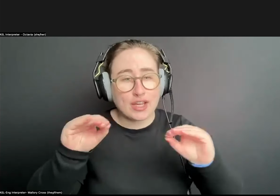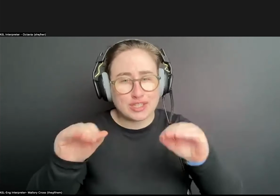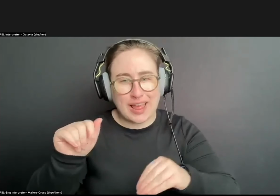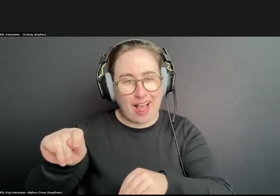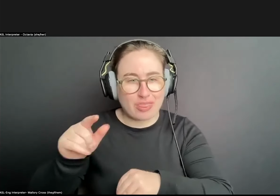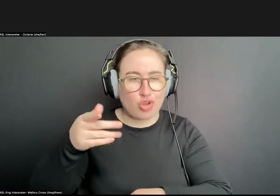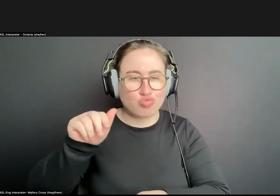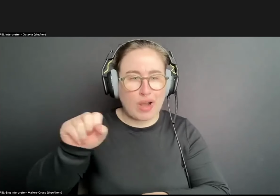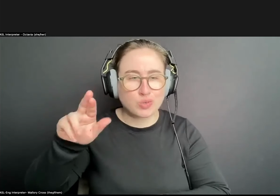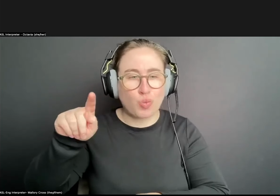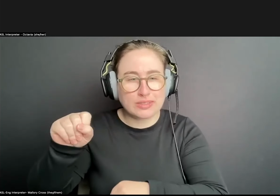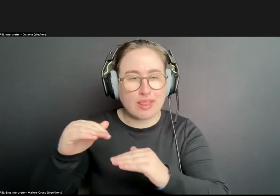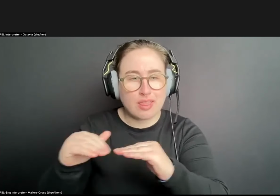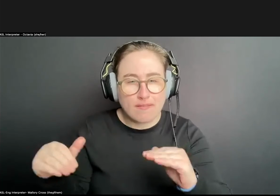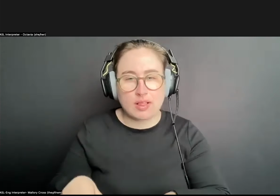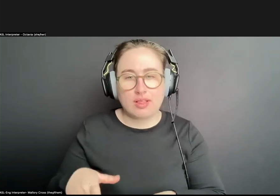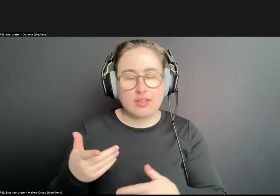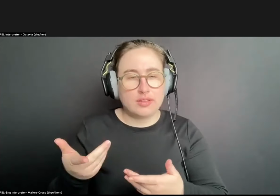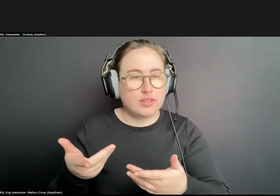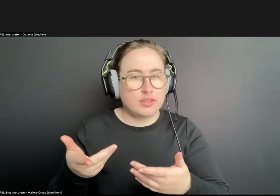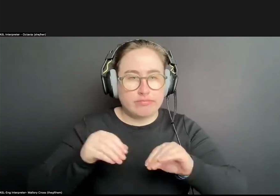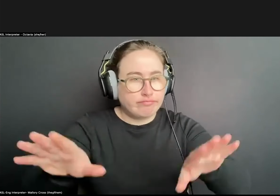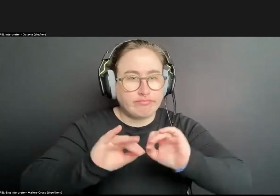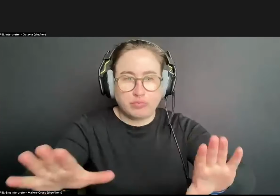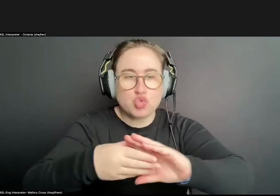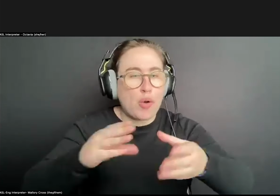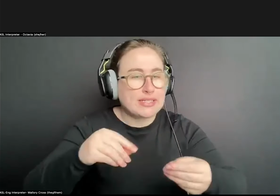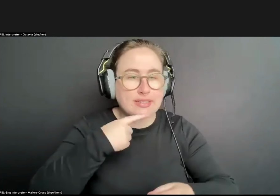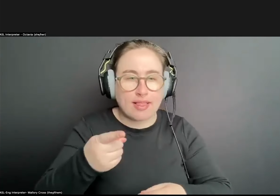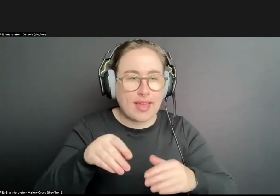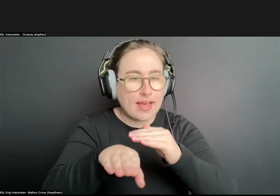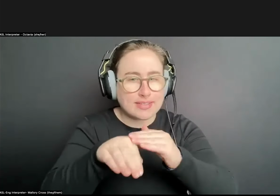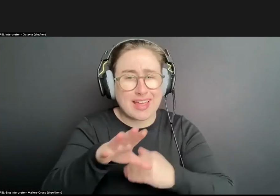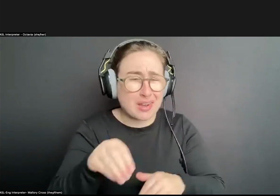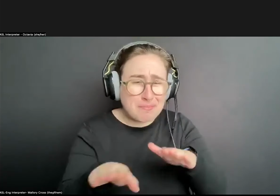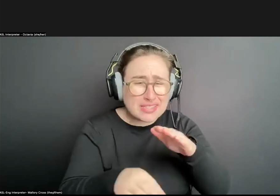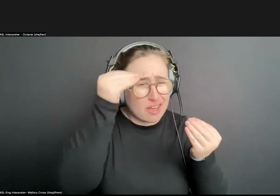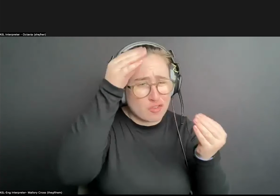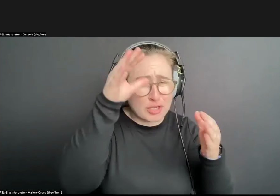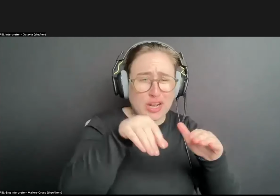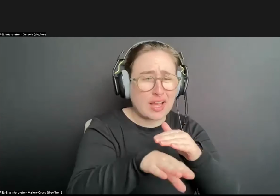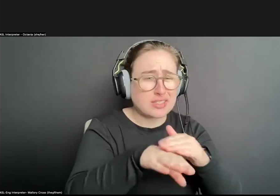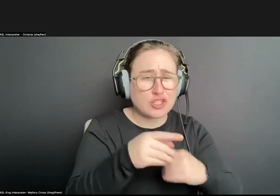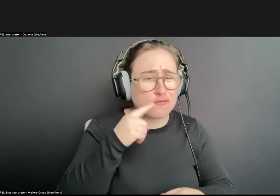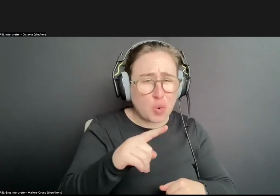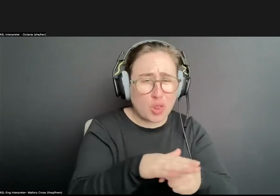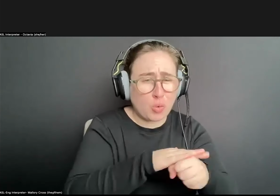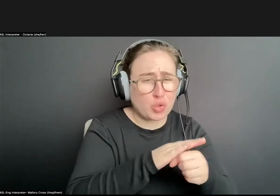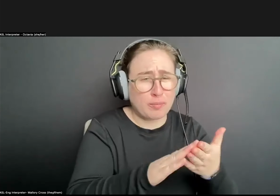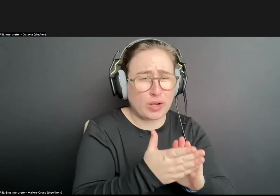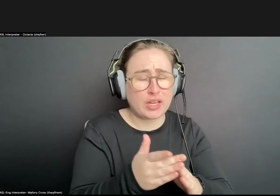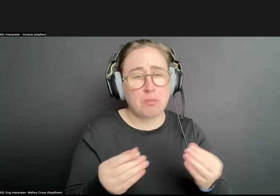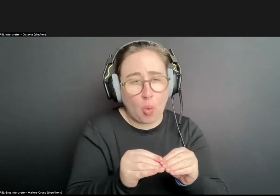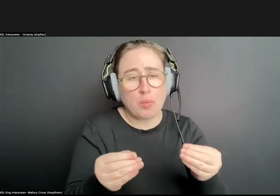help provide storytelling access and basic civic information access for local communities, which is becoming more